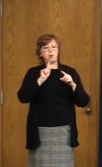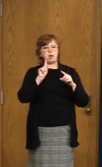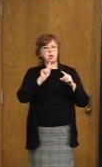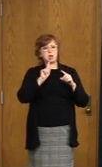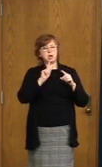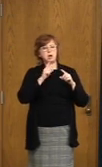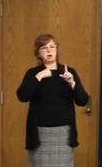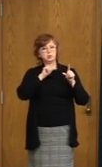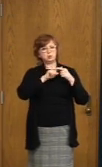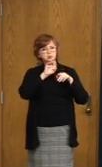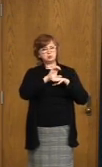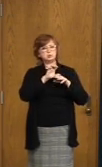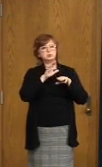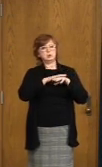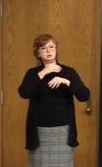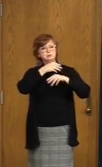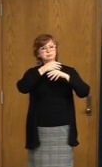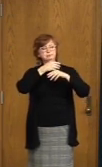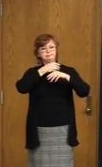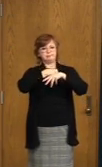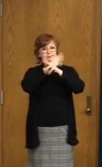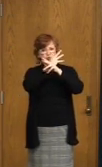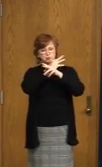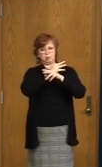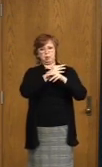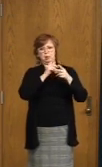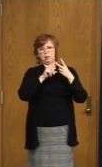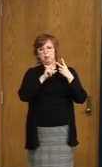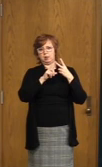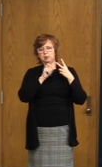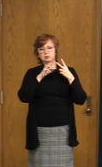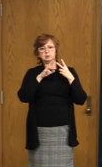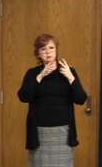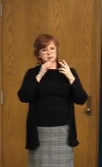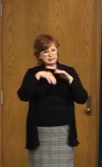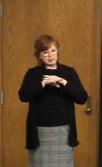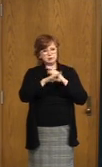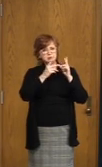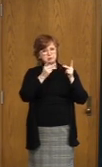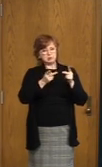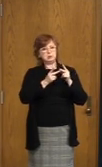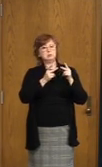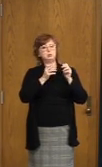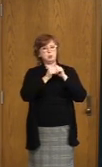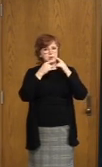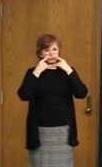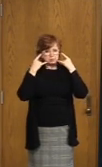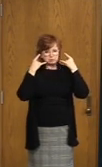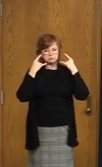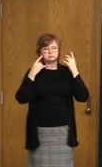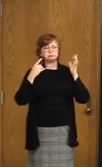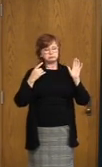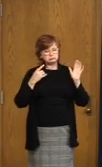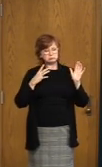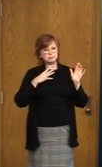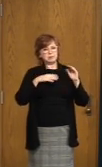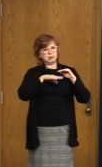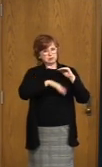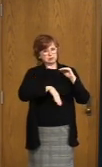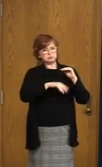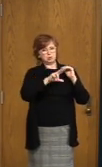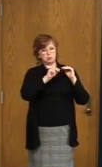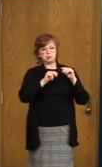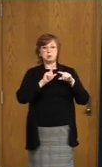factors. People who go, wear a mask, don't go if you're unwell, maintain your distance. But in a few settings, maybe